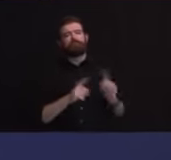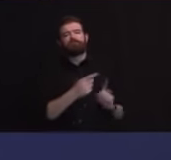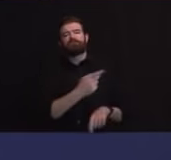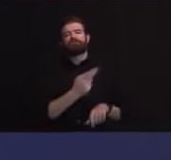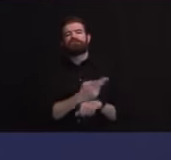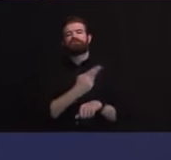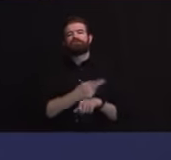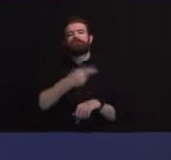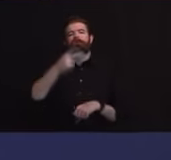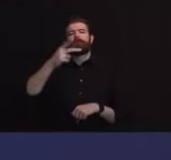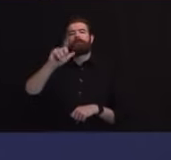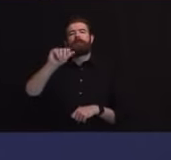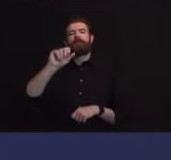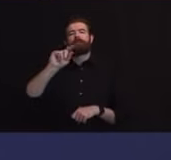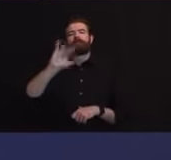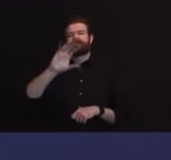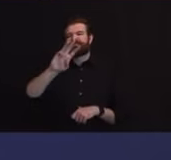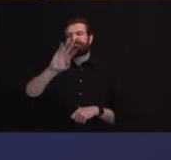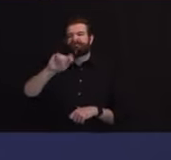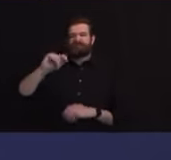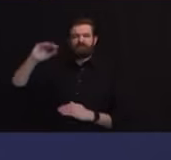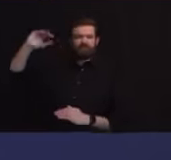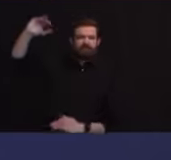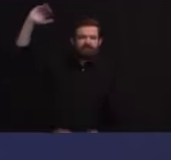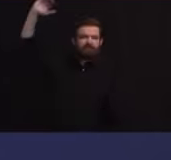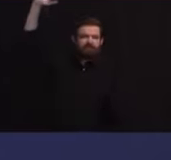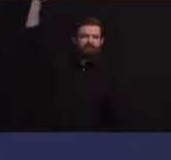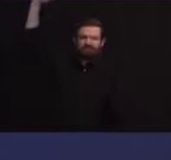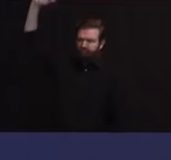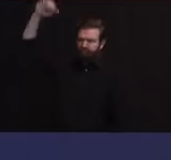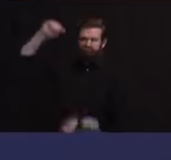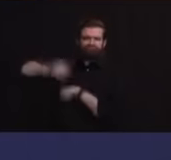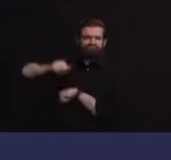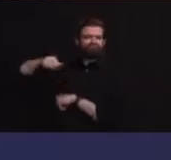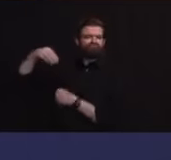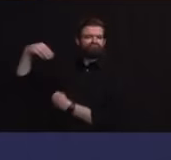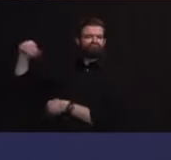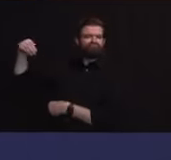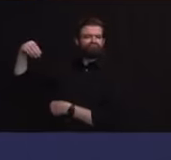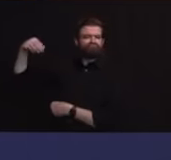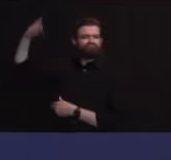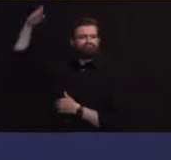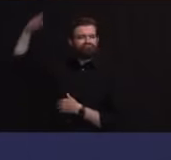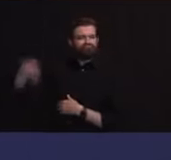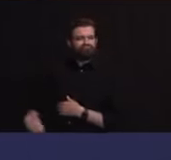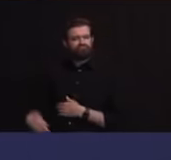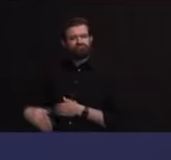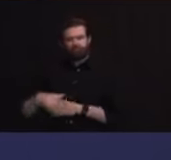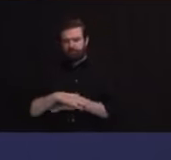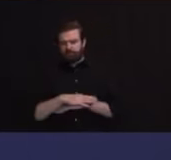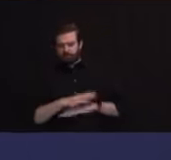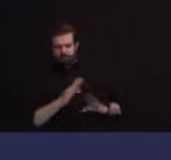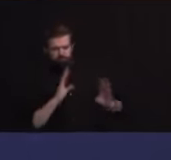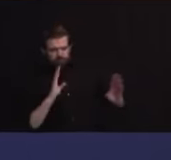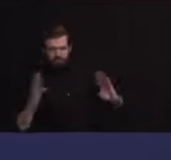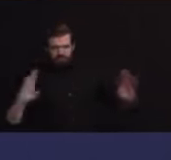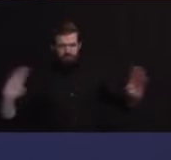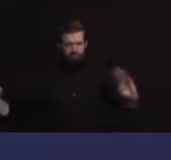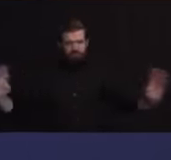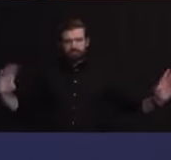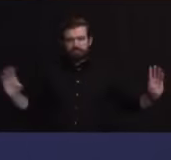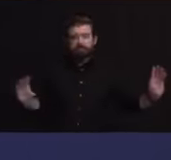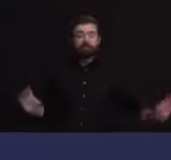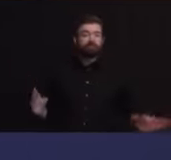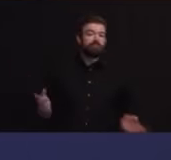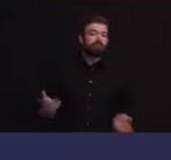high, pretty sturdy separations of a couple of tables where they didn't feel like they could quite get the full 6.